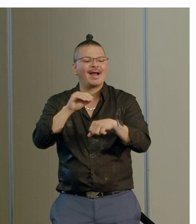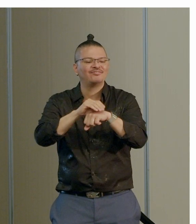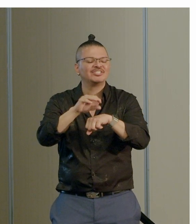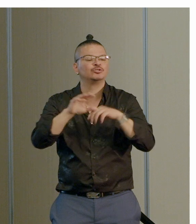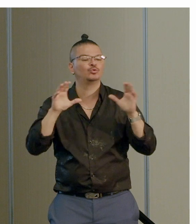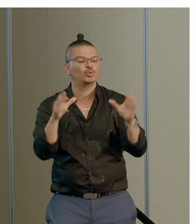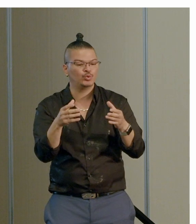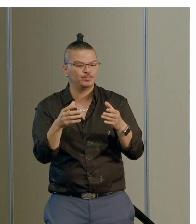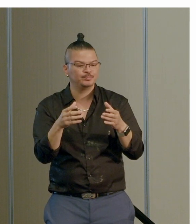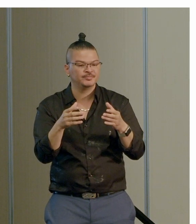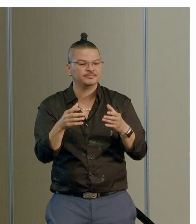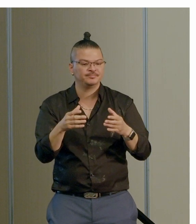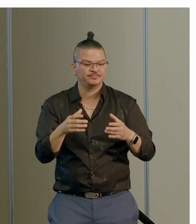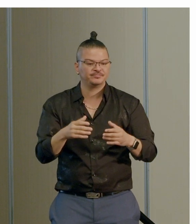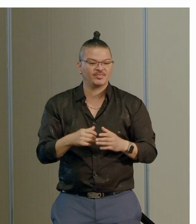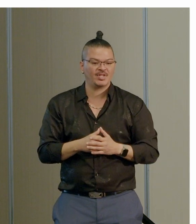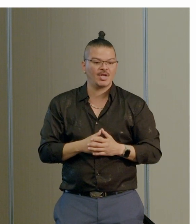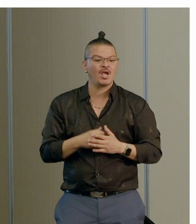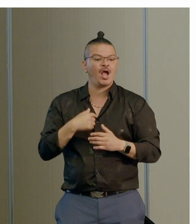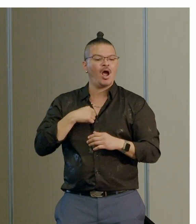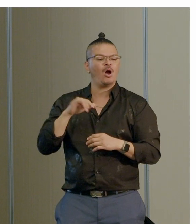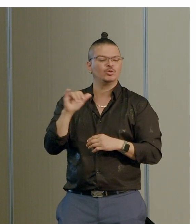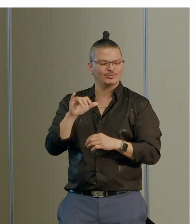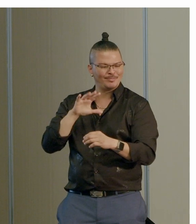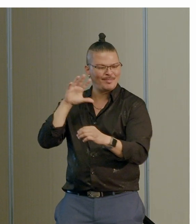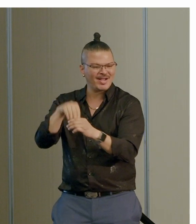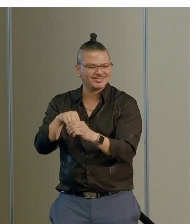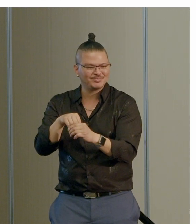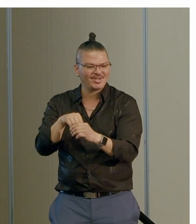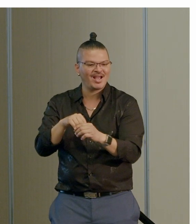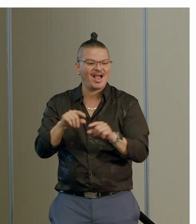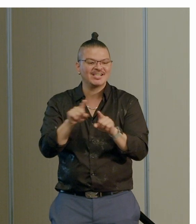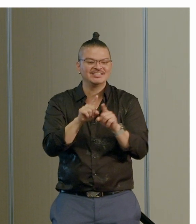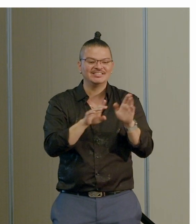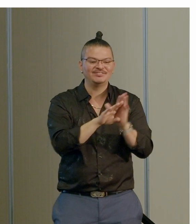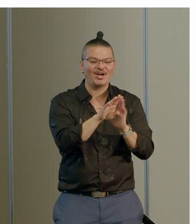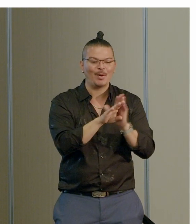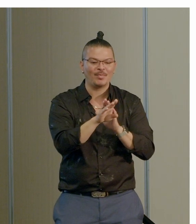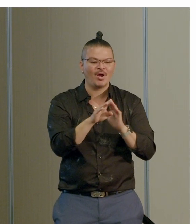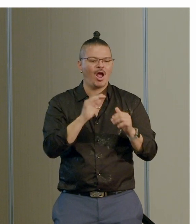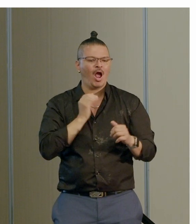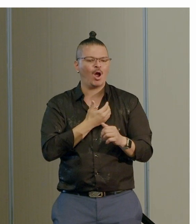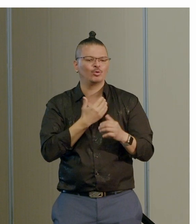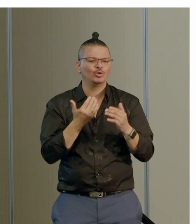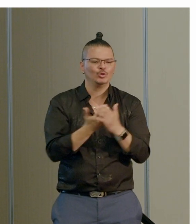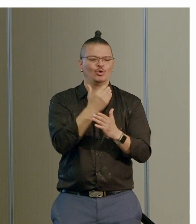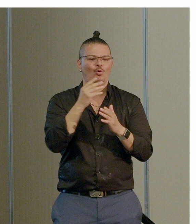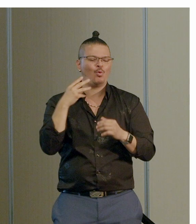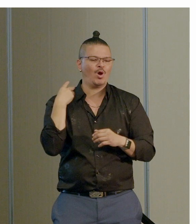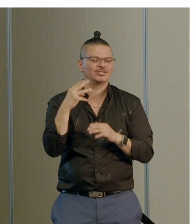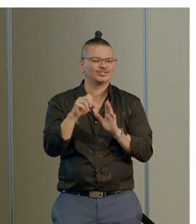then I also was a participant in the development of our new Washington State accessibility policy.